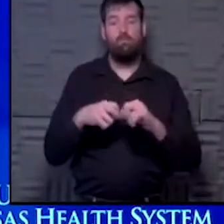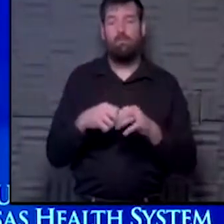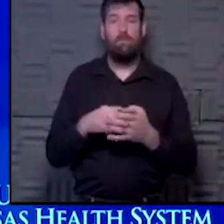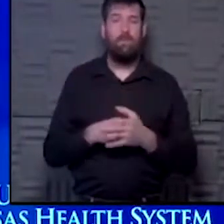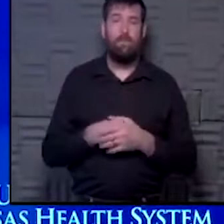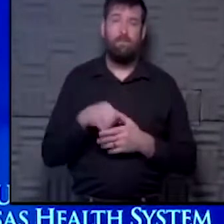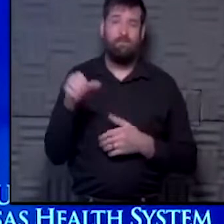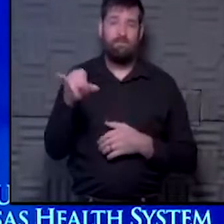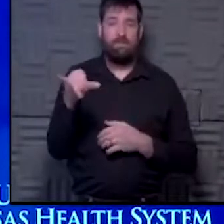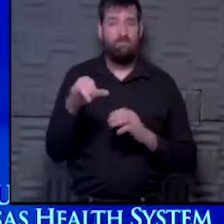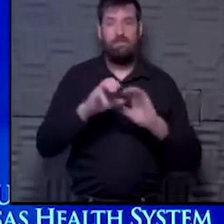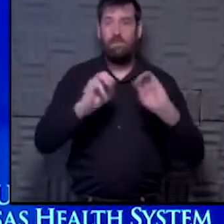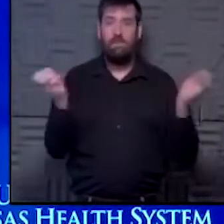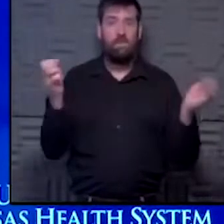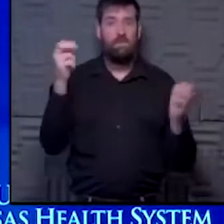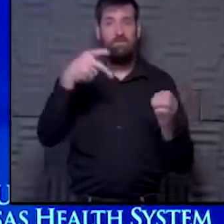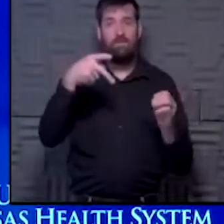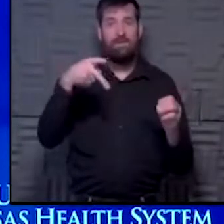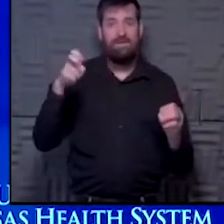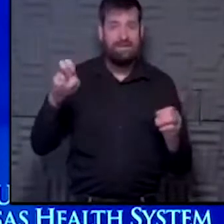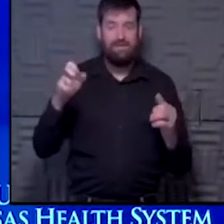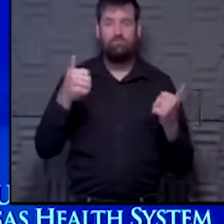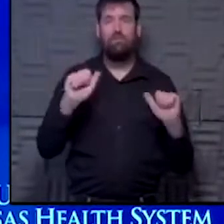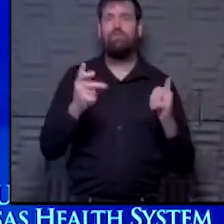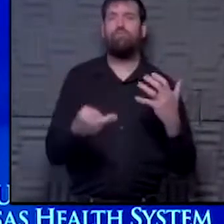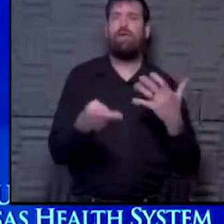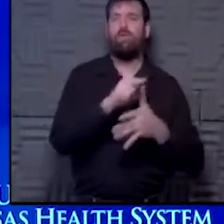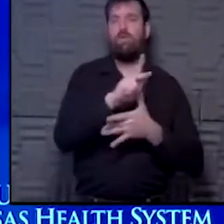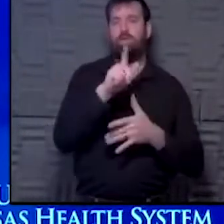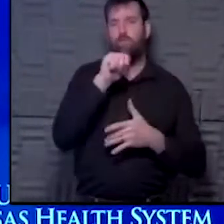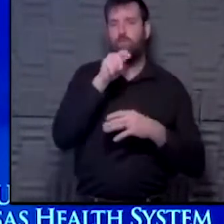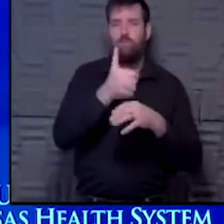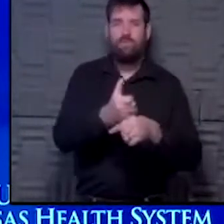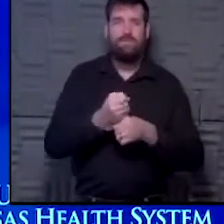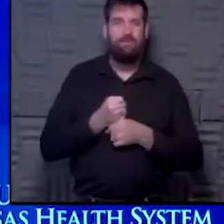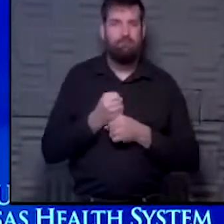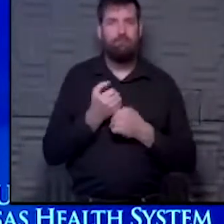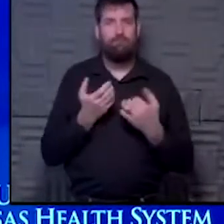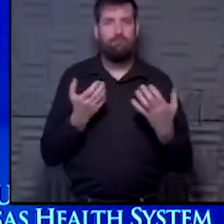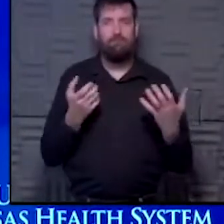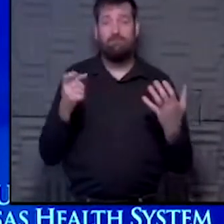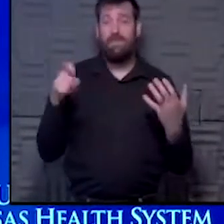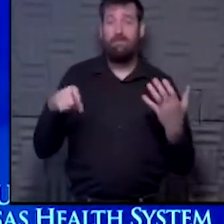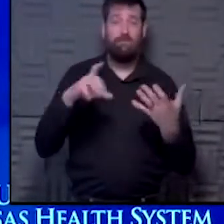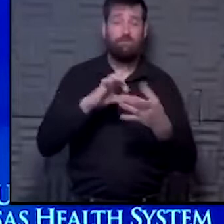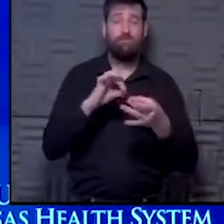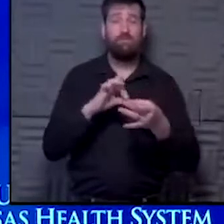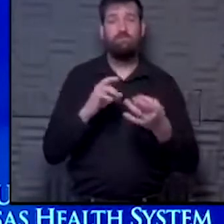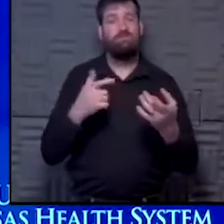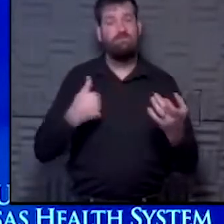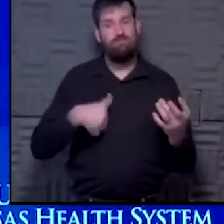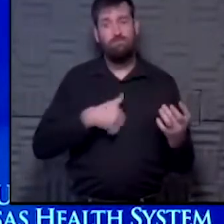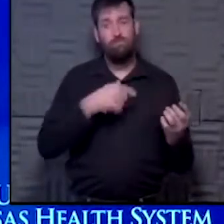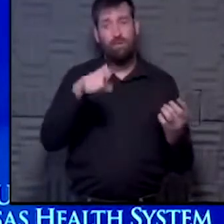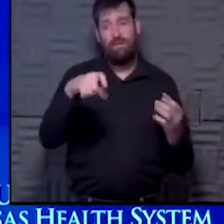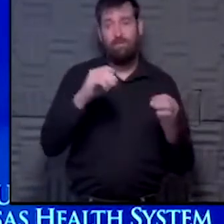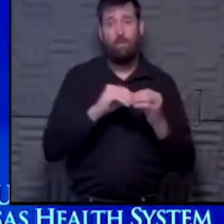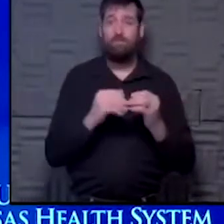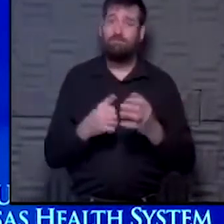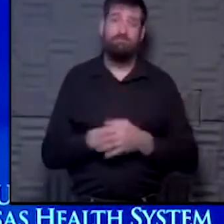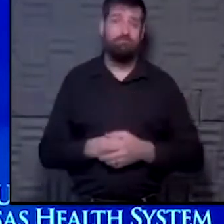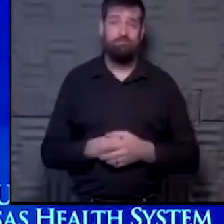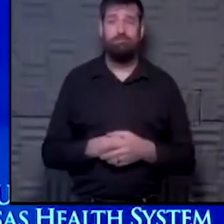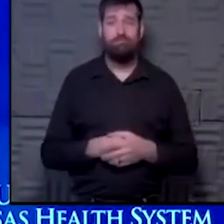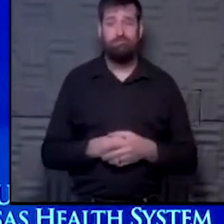were when we didn't have any PPE and we were trying to prioritize who could get it. What we really have to say is we just need more vaccine.